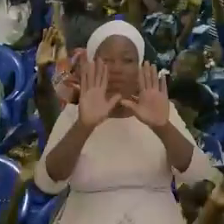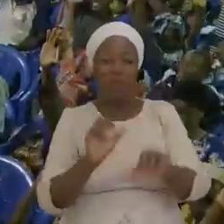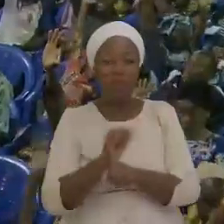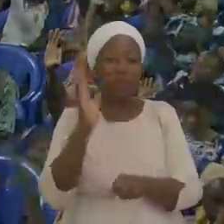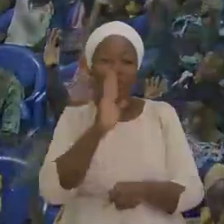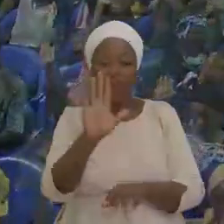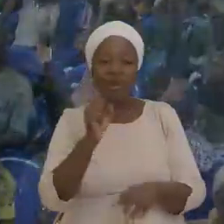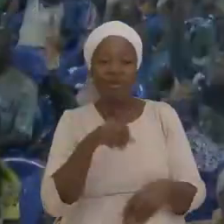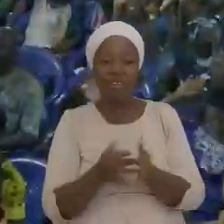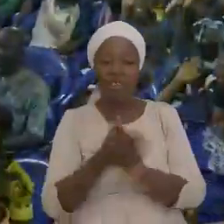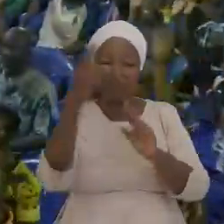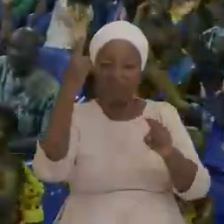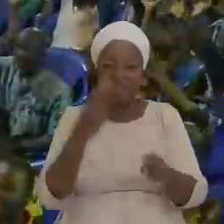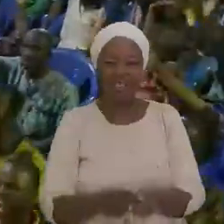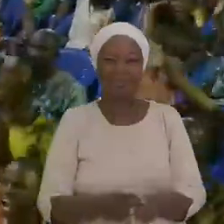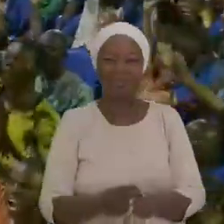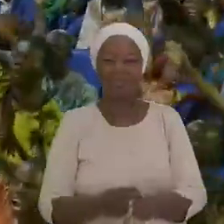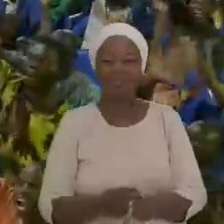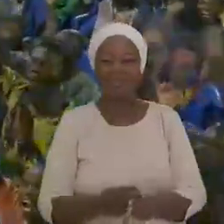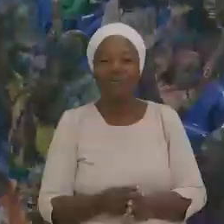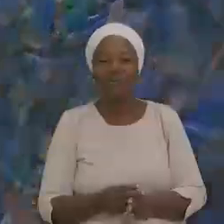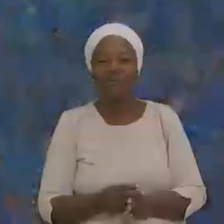yours in Jesus' name.